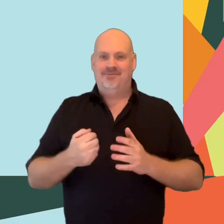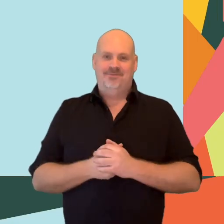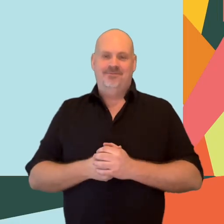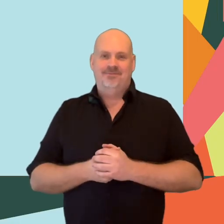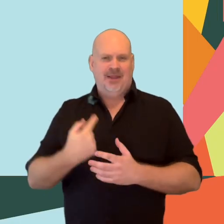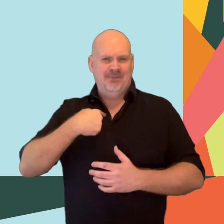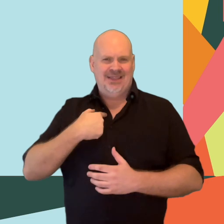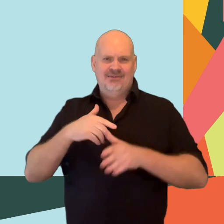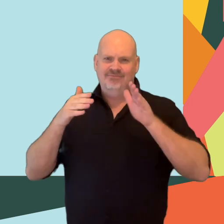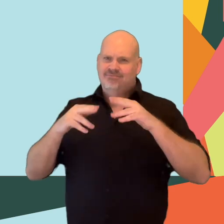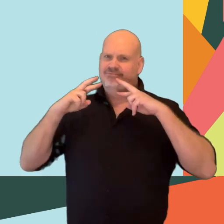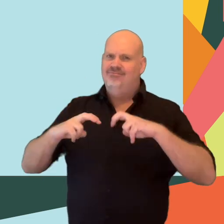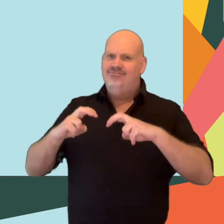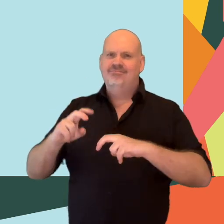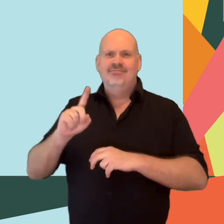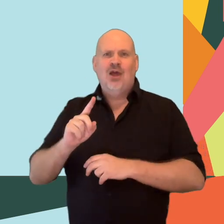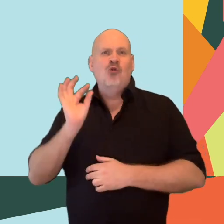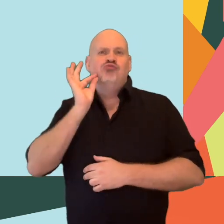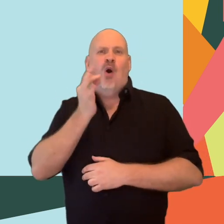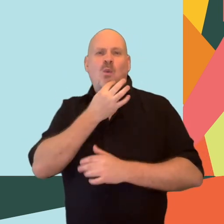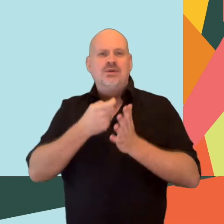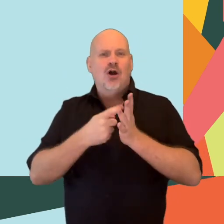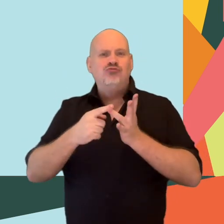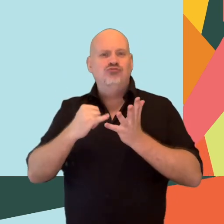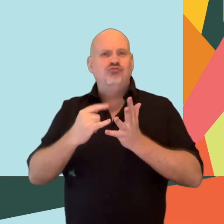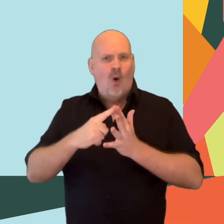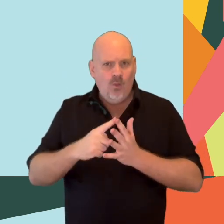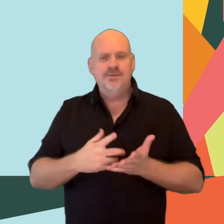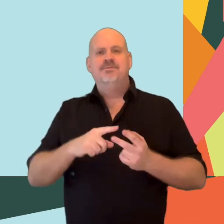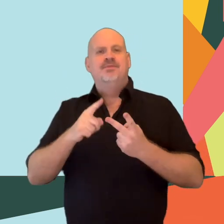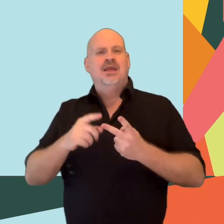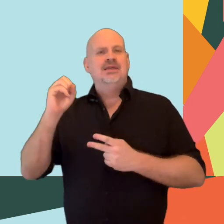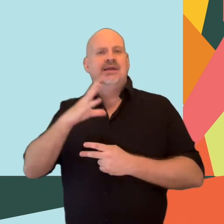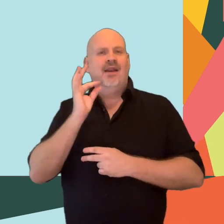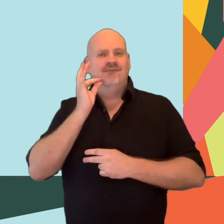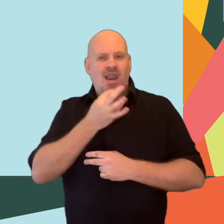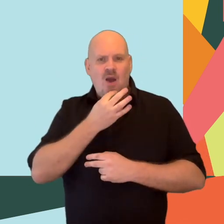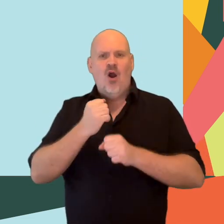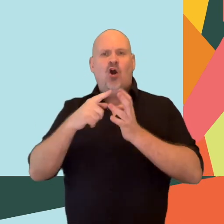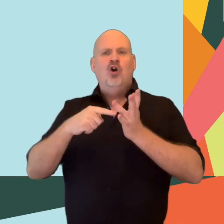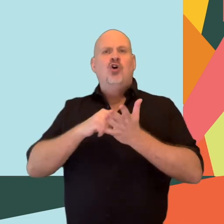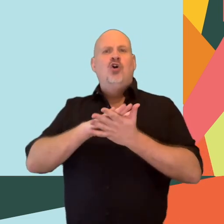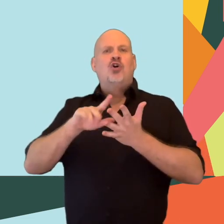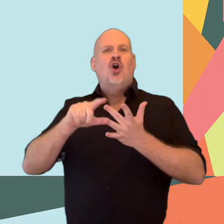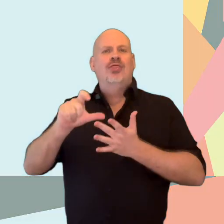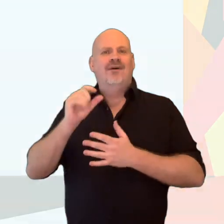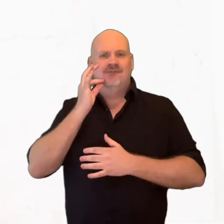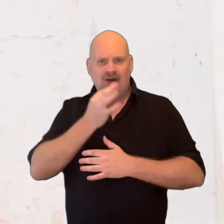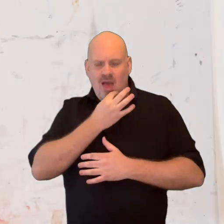to explore roses, sunflowers, Gothic flowers, and also incorporating